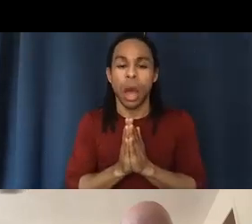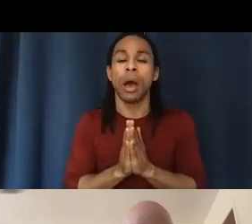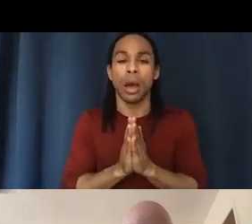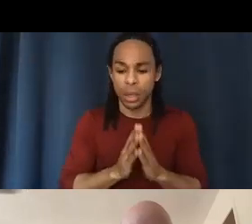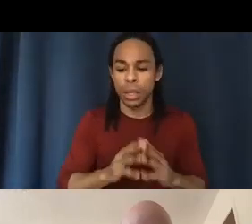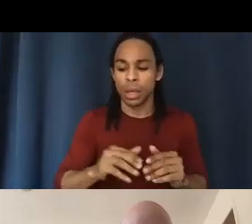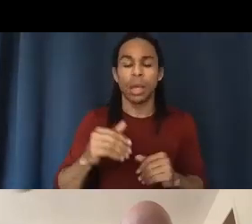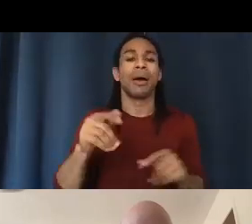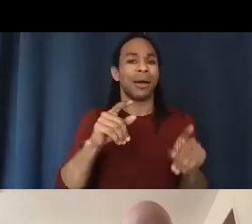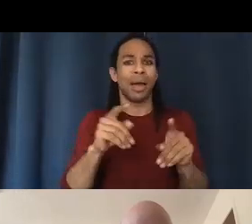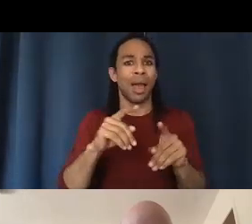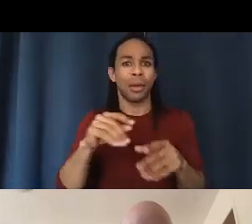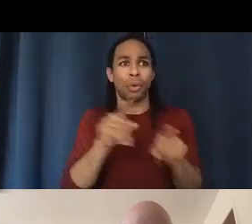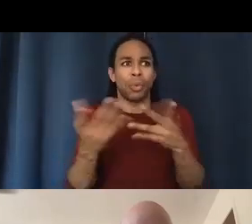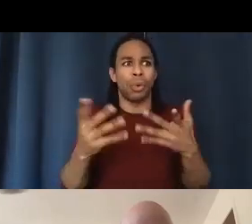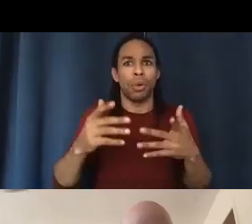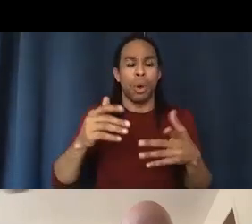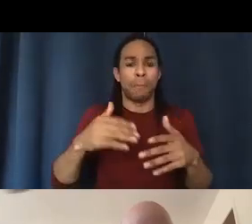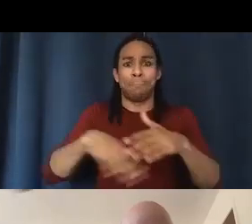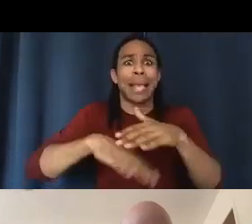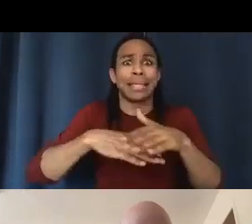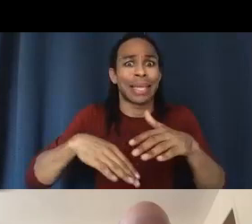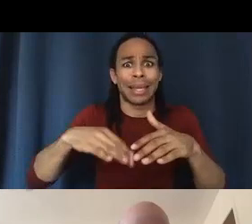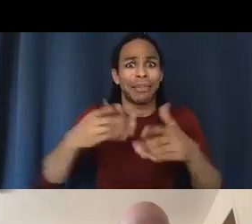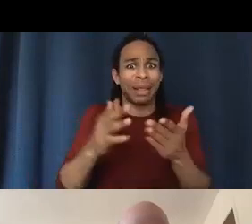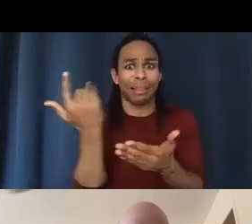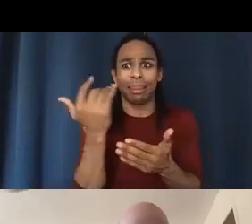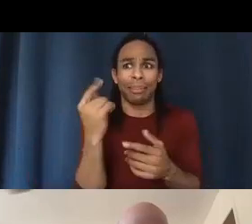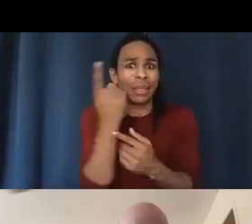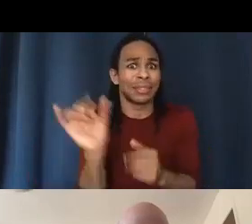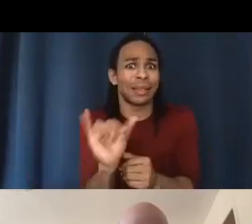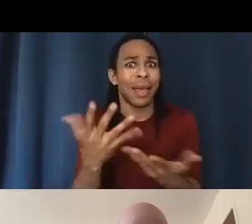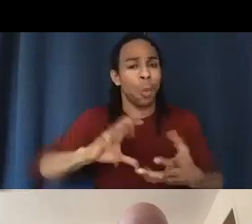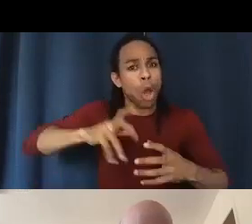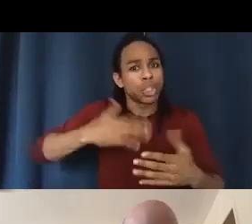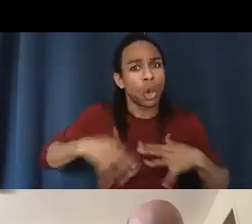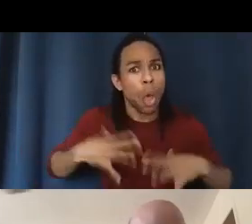Not to mention all the other obligations to their families. So thank you very much.